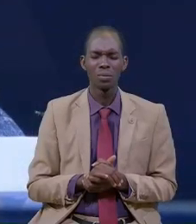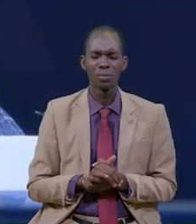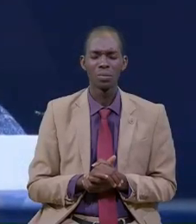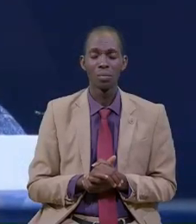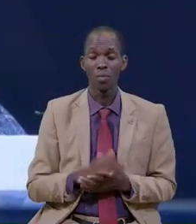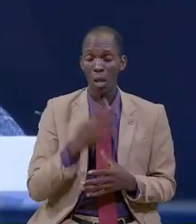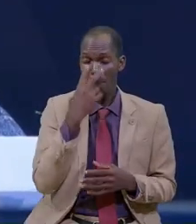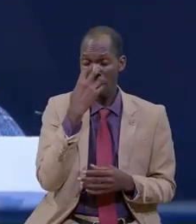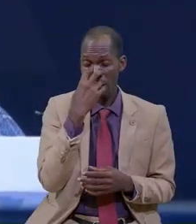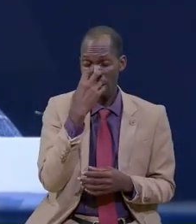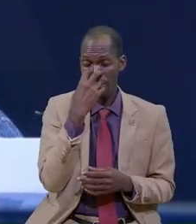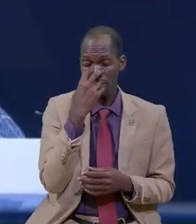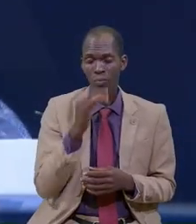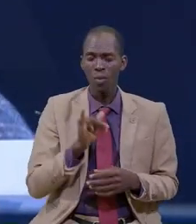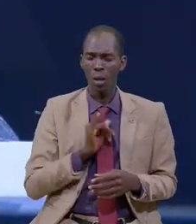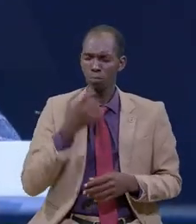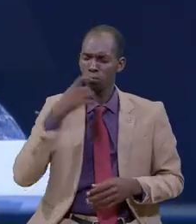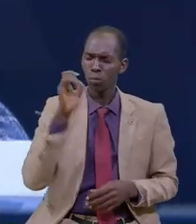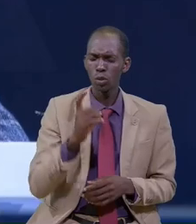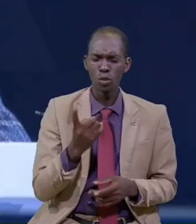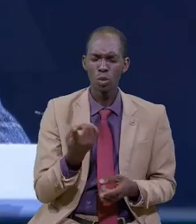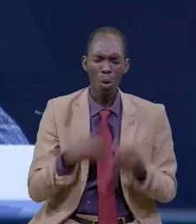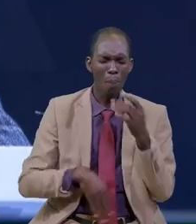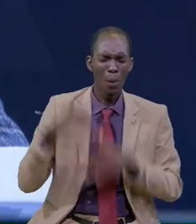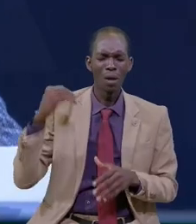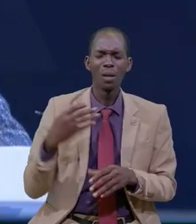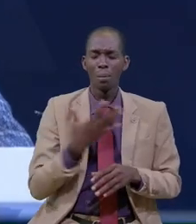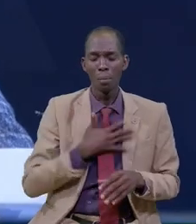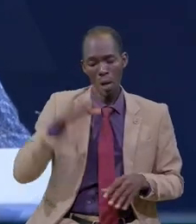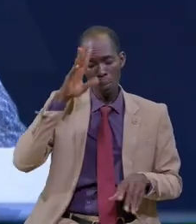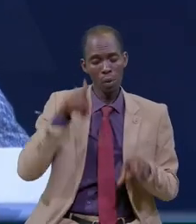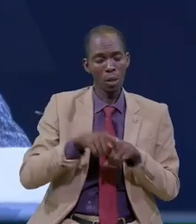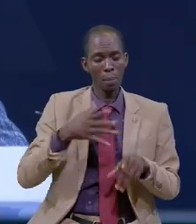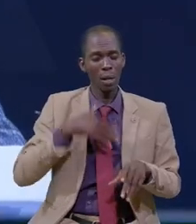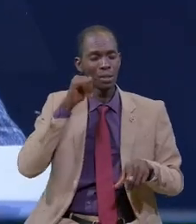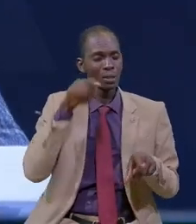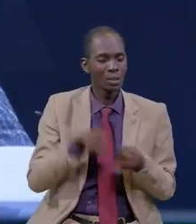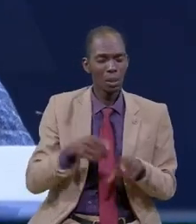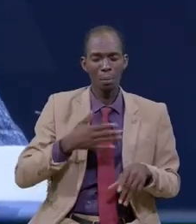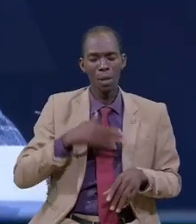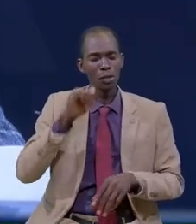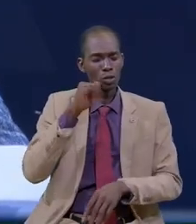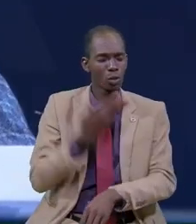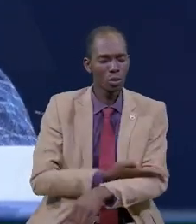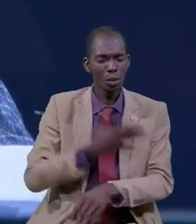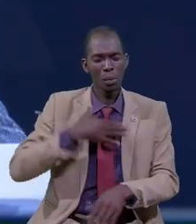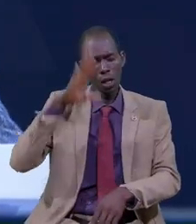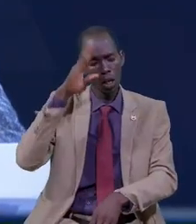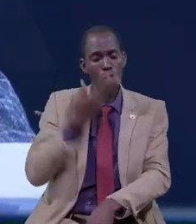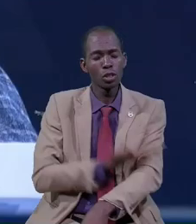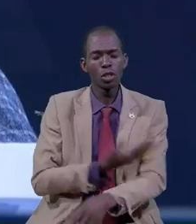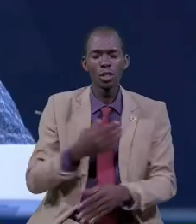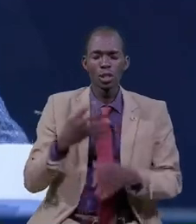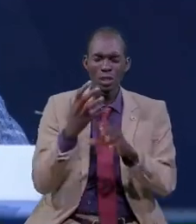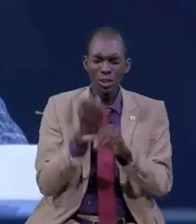Blindness, I command you get out, and my brother, my sister, my daughter, my son there, receive your